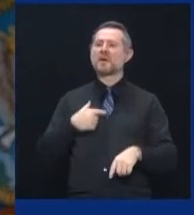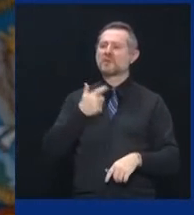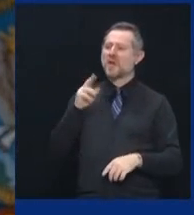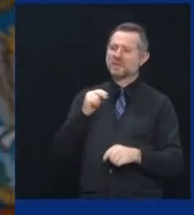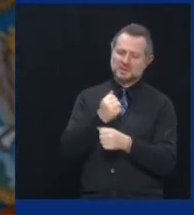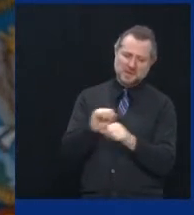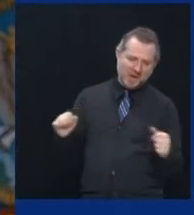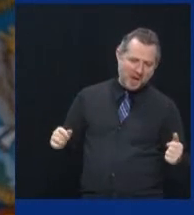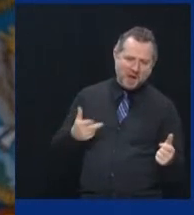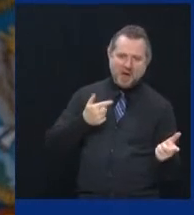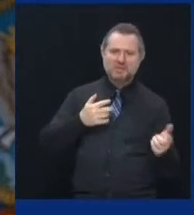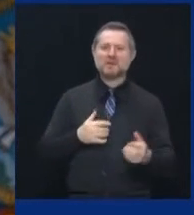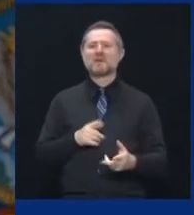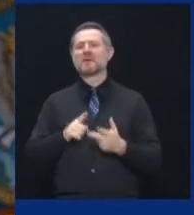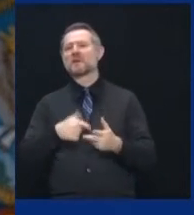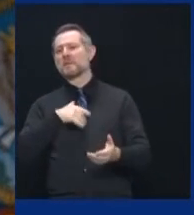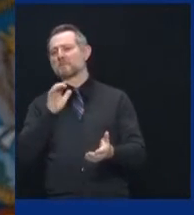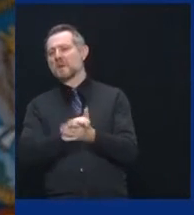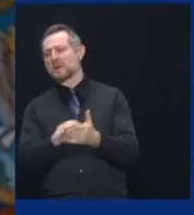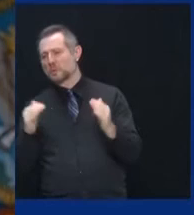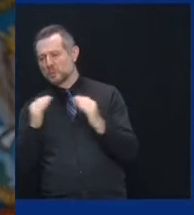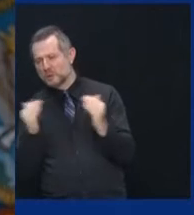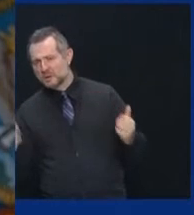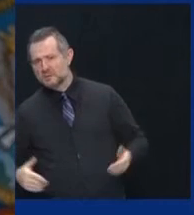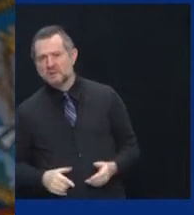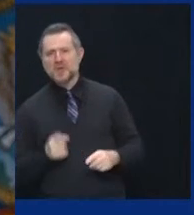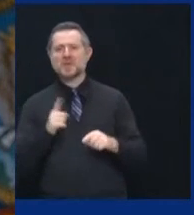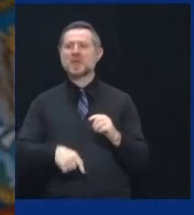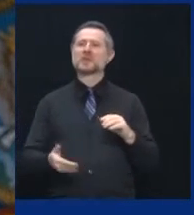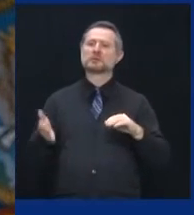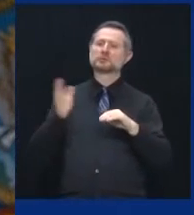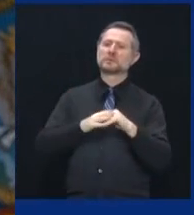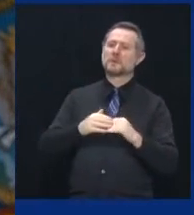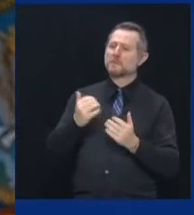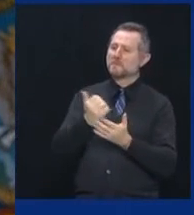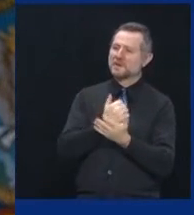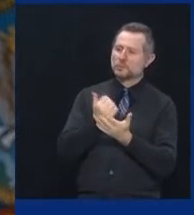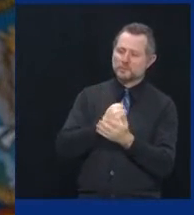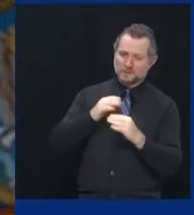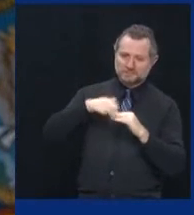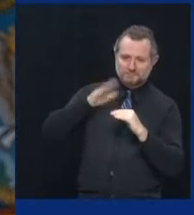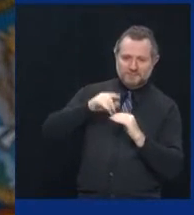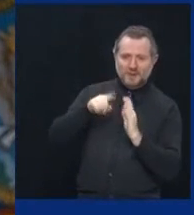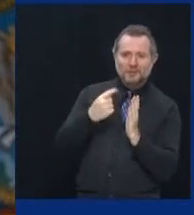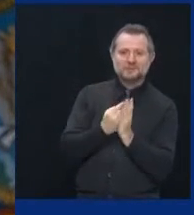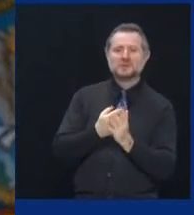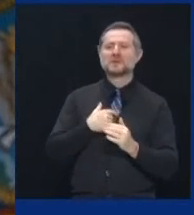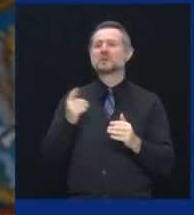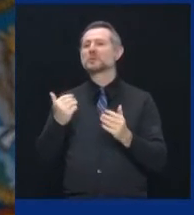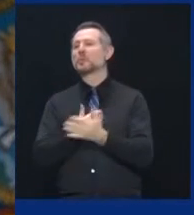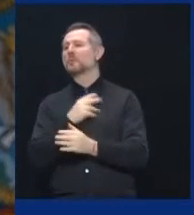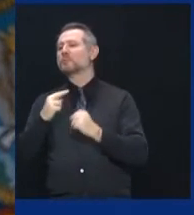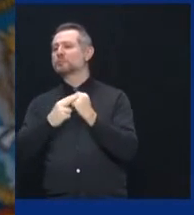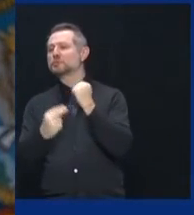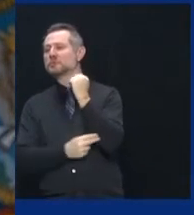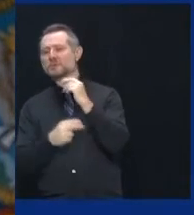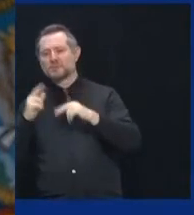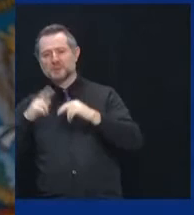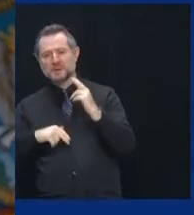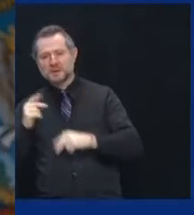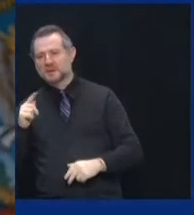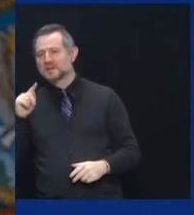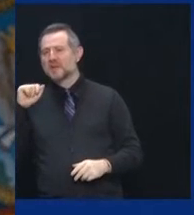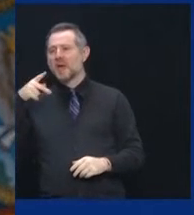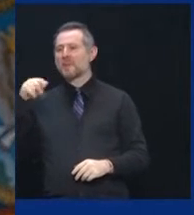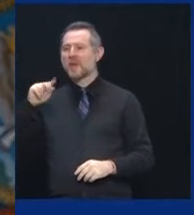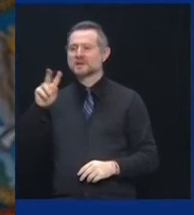marriage equality. We can't raise the minimum wage. We can't fix subway tunnels. We can't build a new Tappan Zee Bridge. We can't turn around the Buffalo economy. We